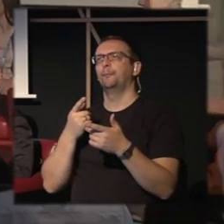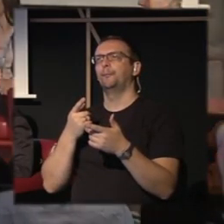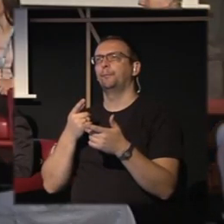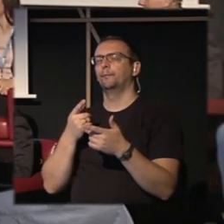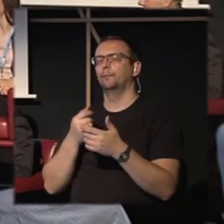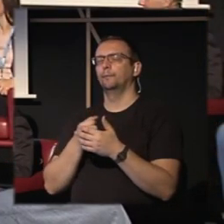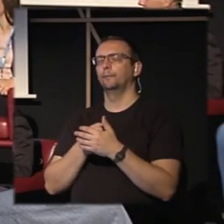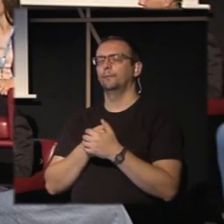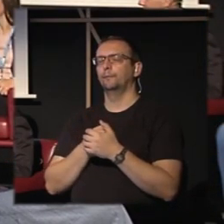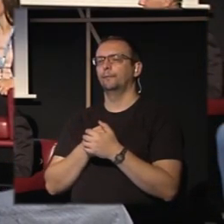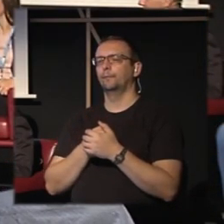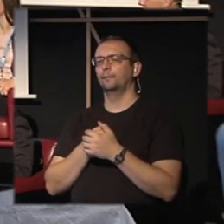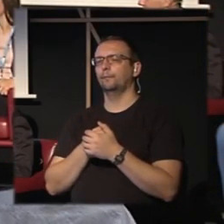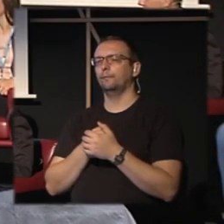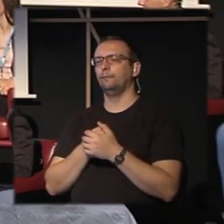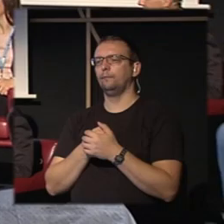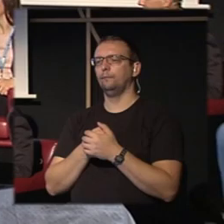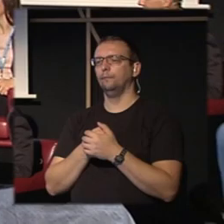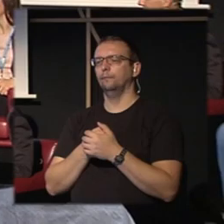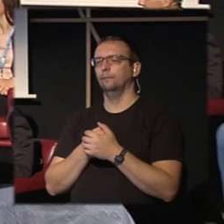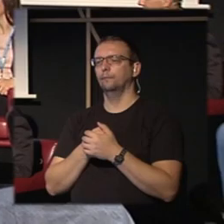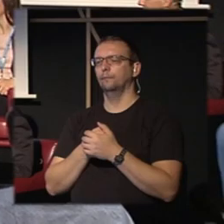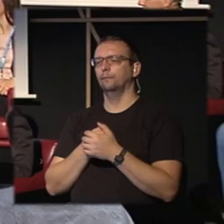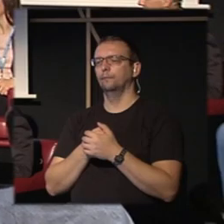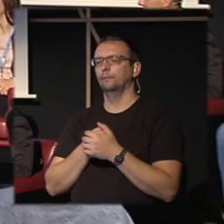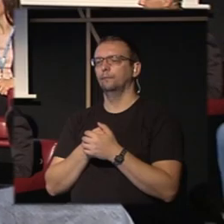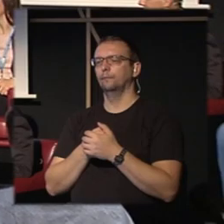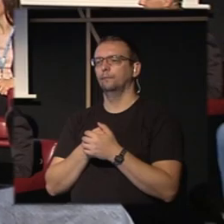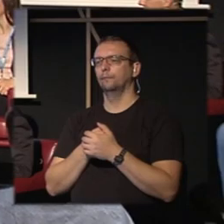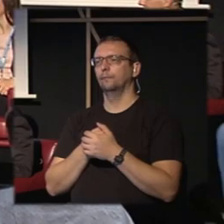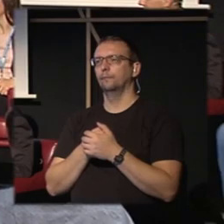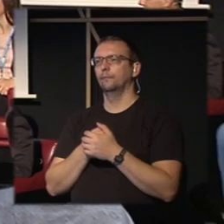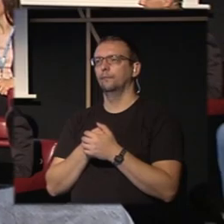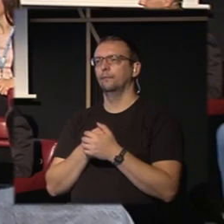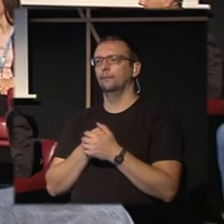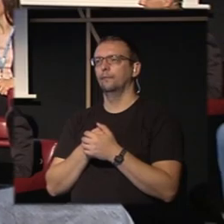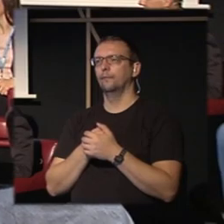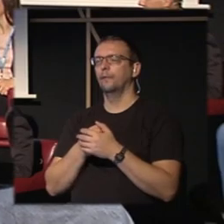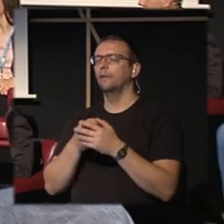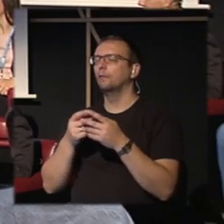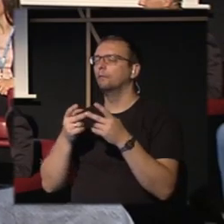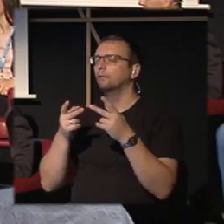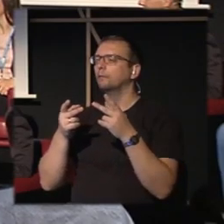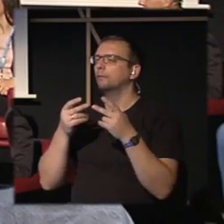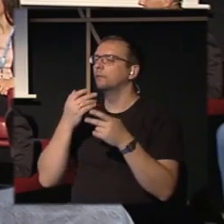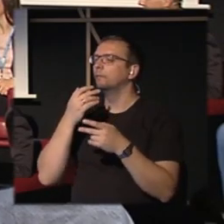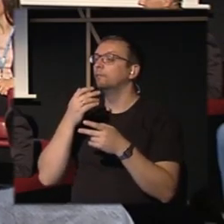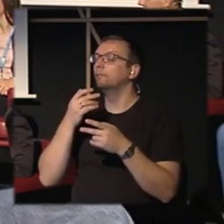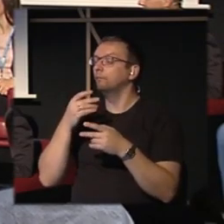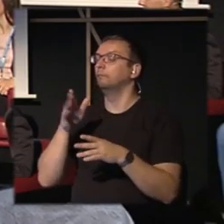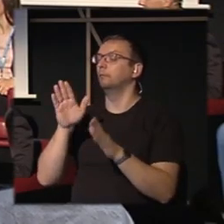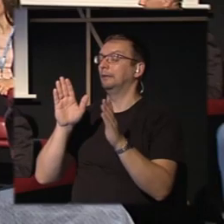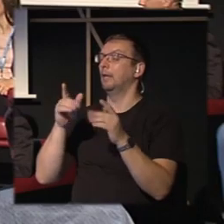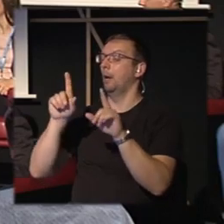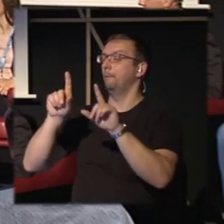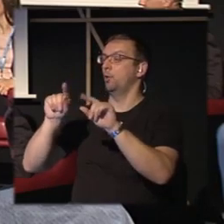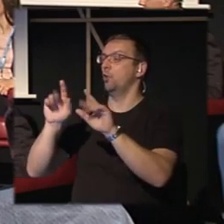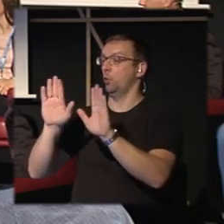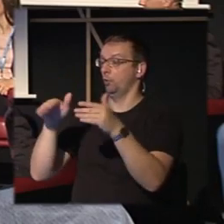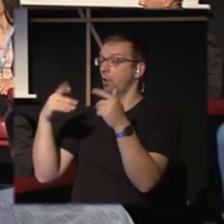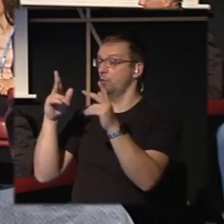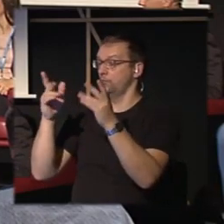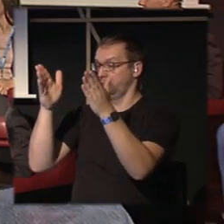it was amazing when we received for the opening match of the Luzhniki Stadium after the reconstruction, we received more